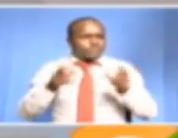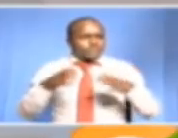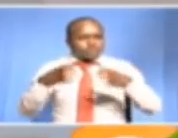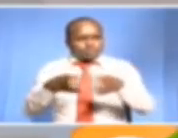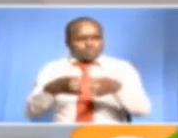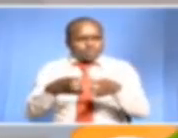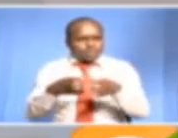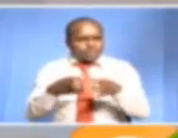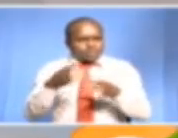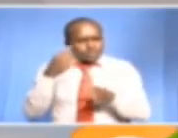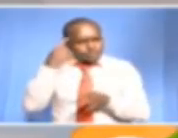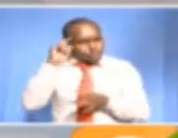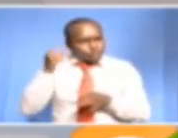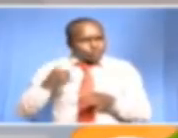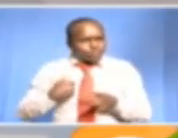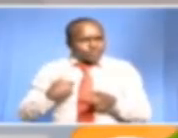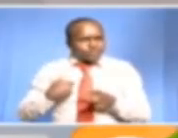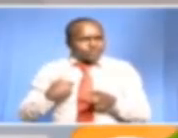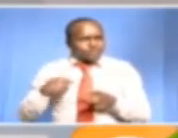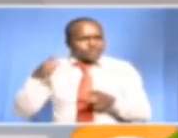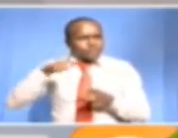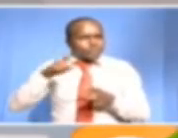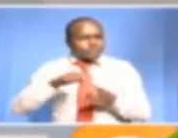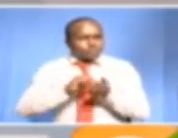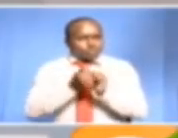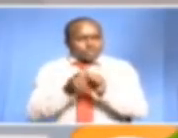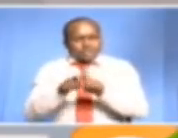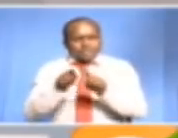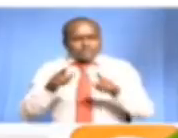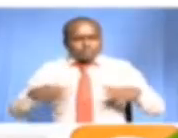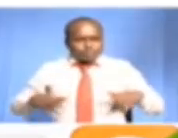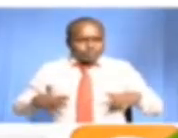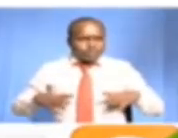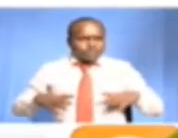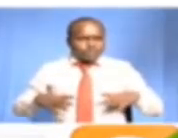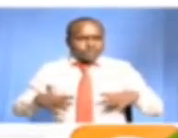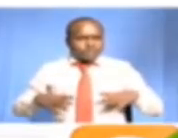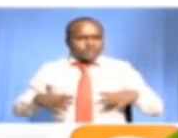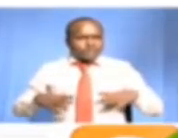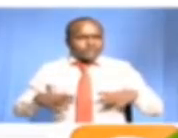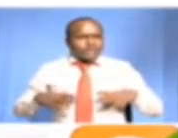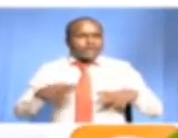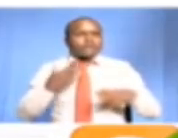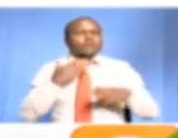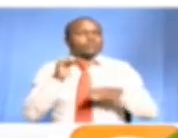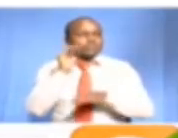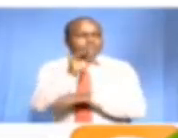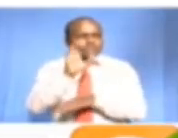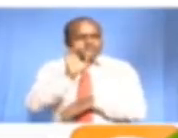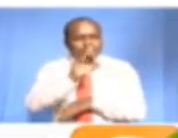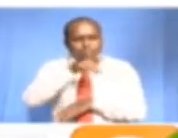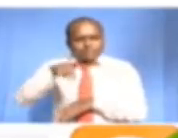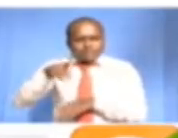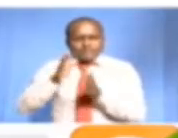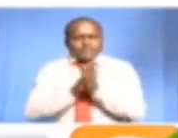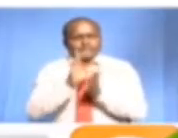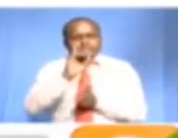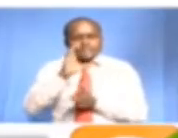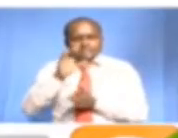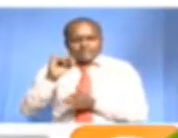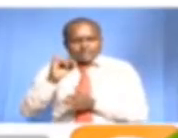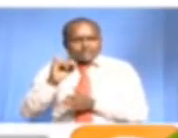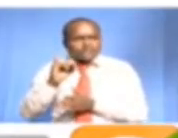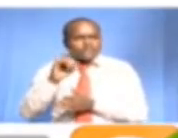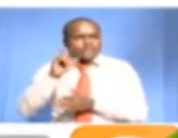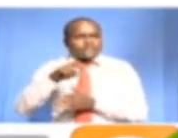So for me, really, we really have to style up as a people. Yeah. And I really want to call upon upon the DPP and the DCI should actually